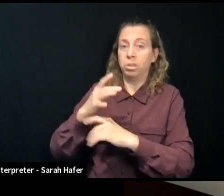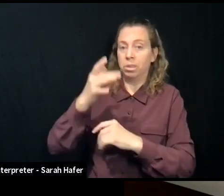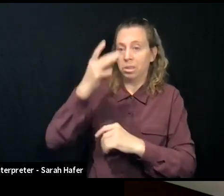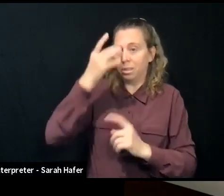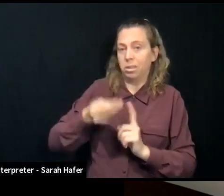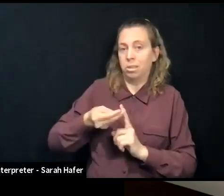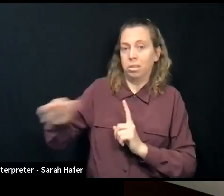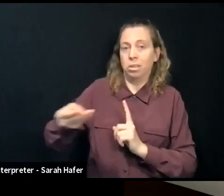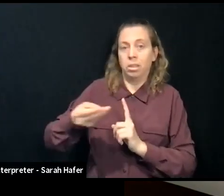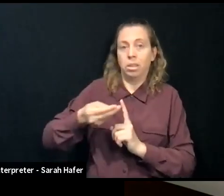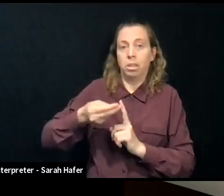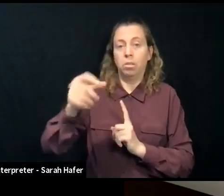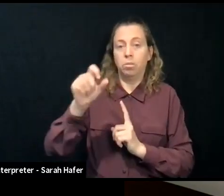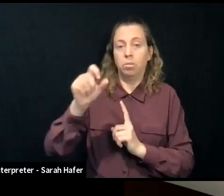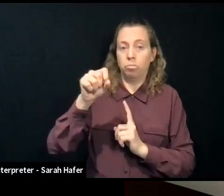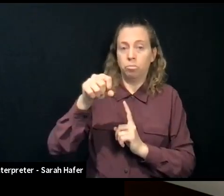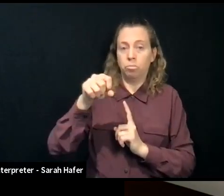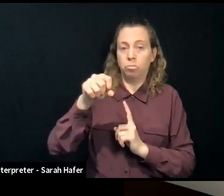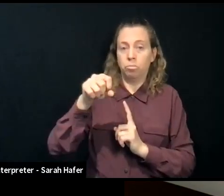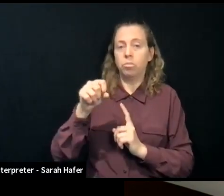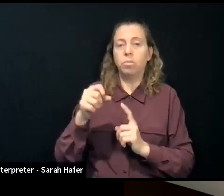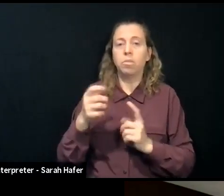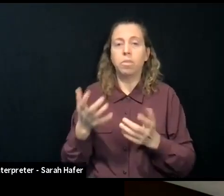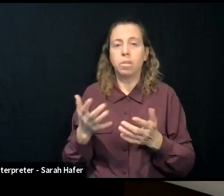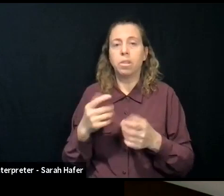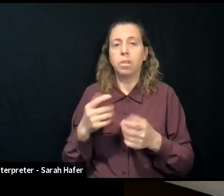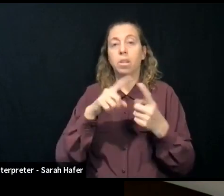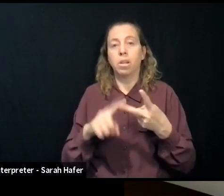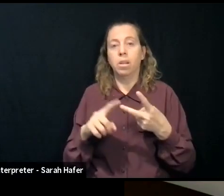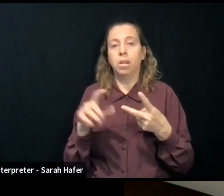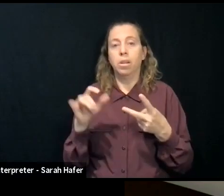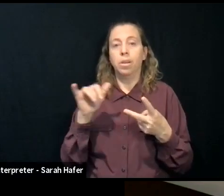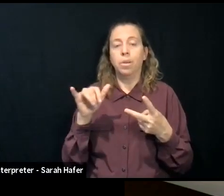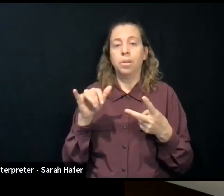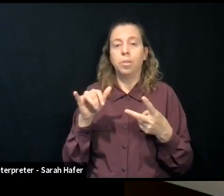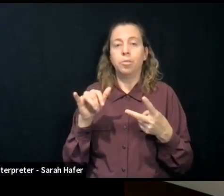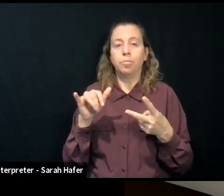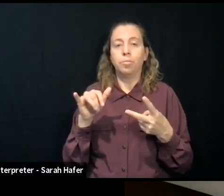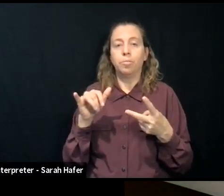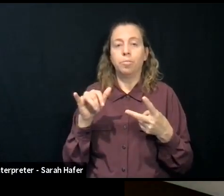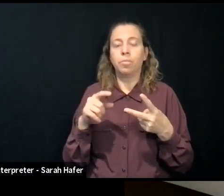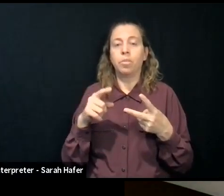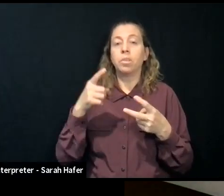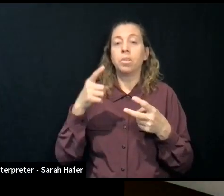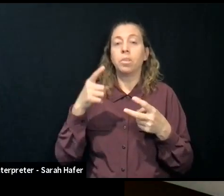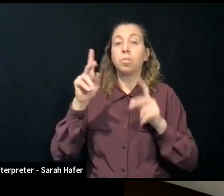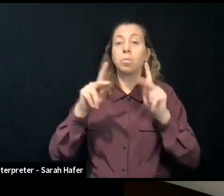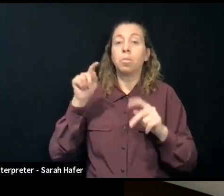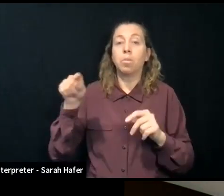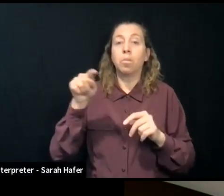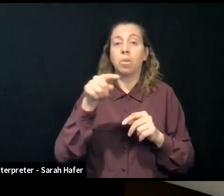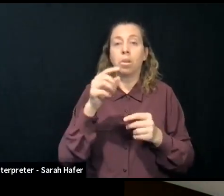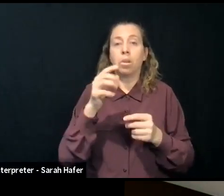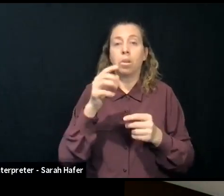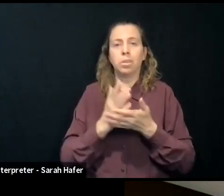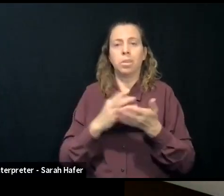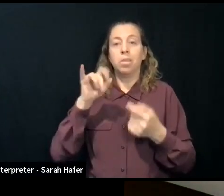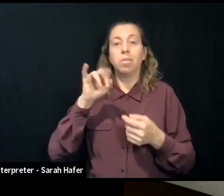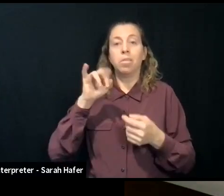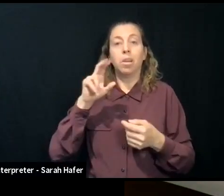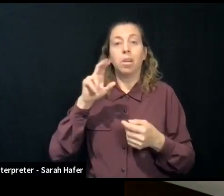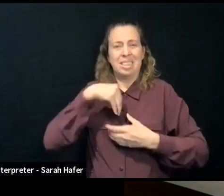the vaccine. It is also probably likely that there are some people who have a asymptomatic infection,